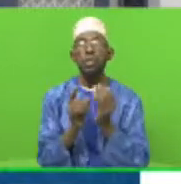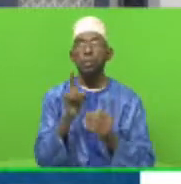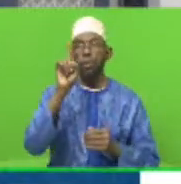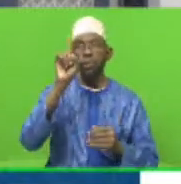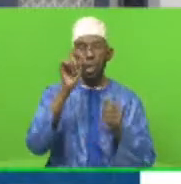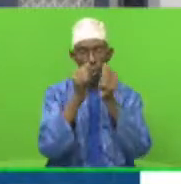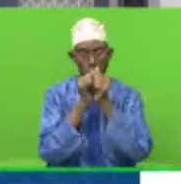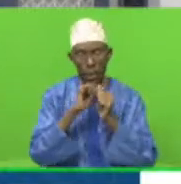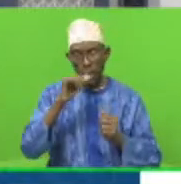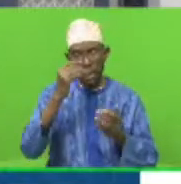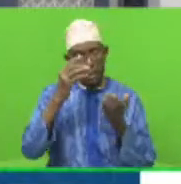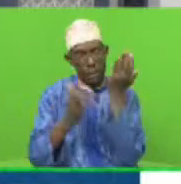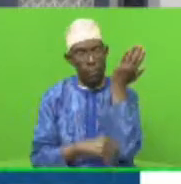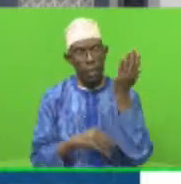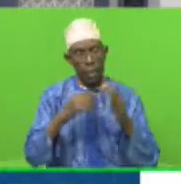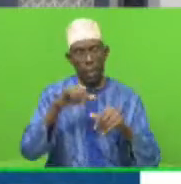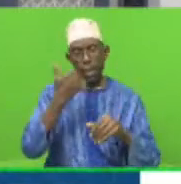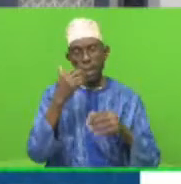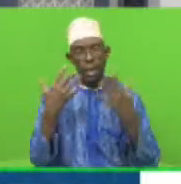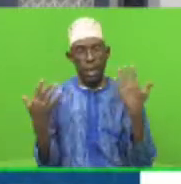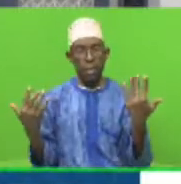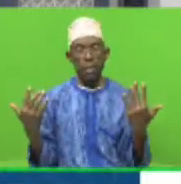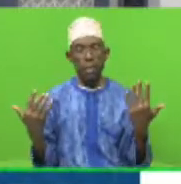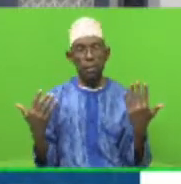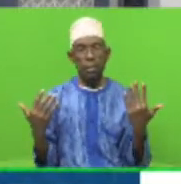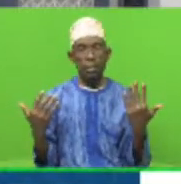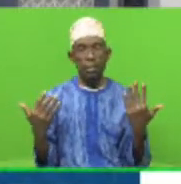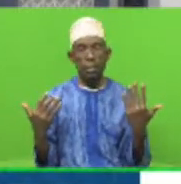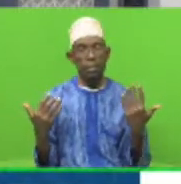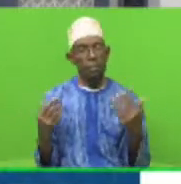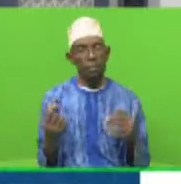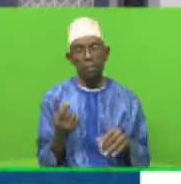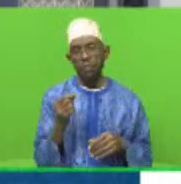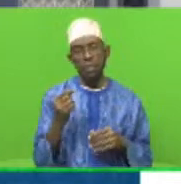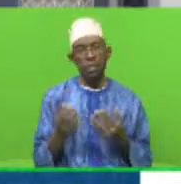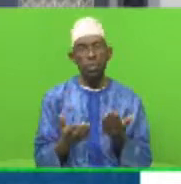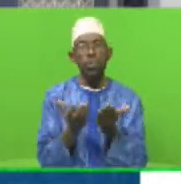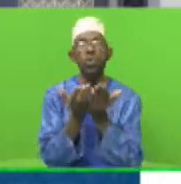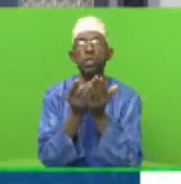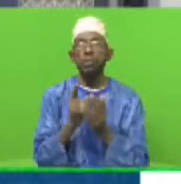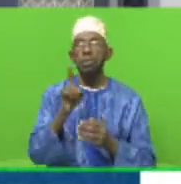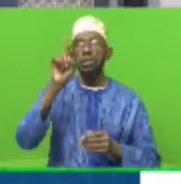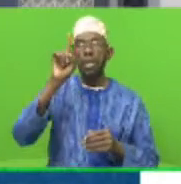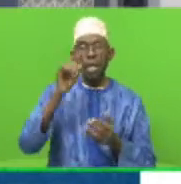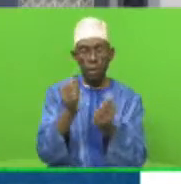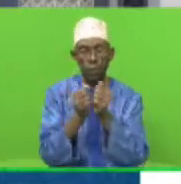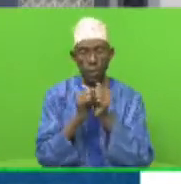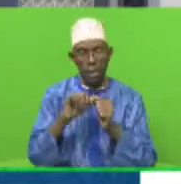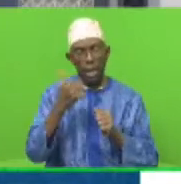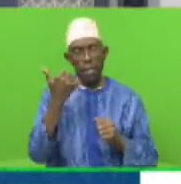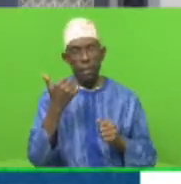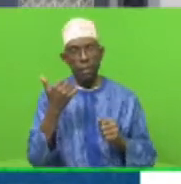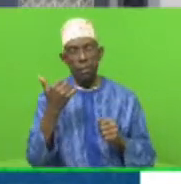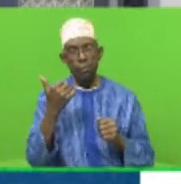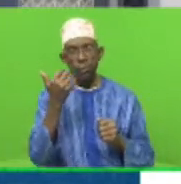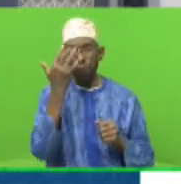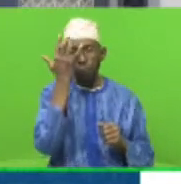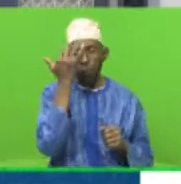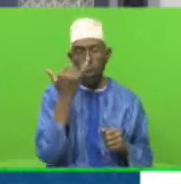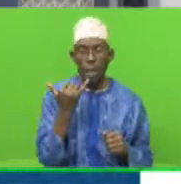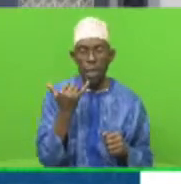Allah and something other than Allah subhanahu wa ta'ala, at the very least, he's worshipping Allah and something else. And that is